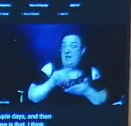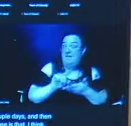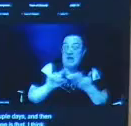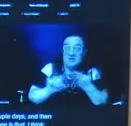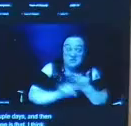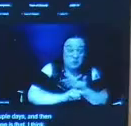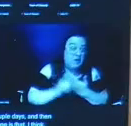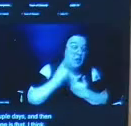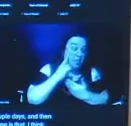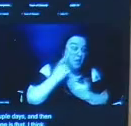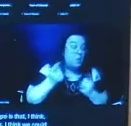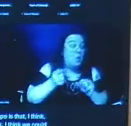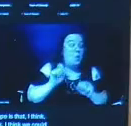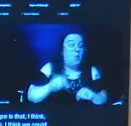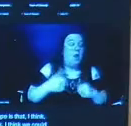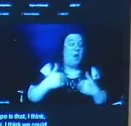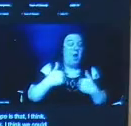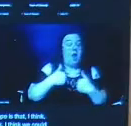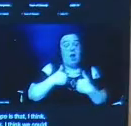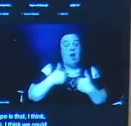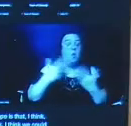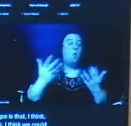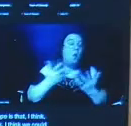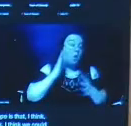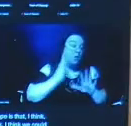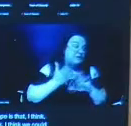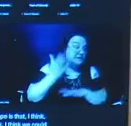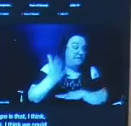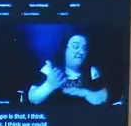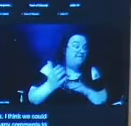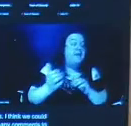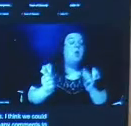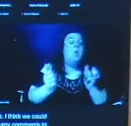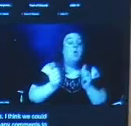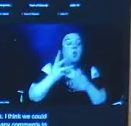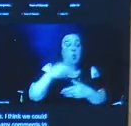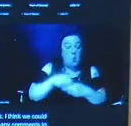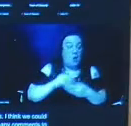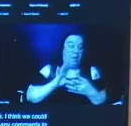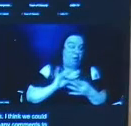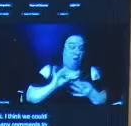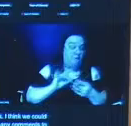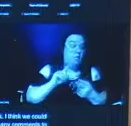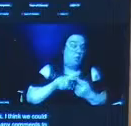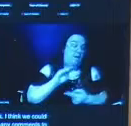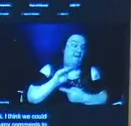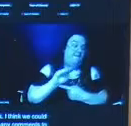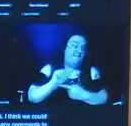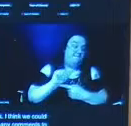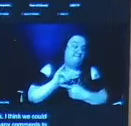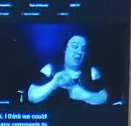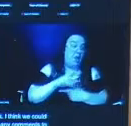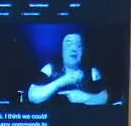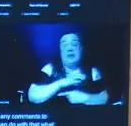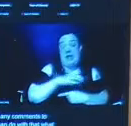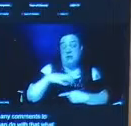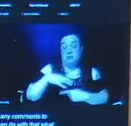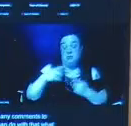have what we're submitting with any comments to the mayor and council. So you can do with that what you